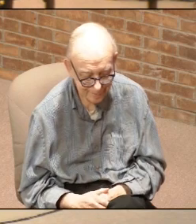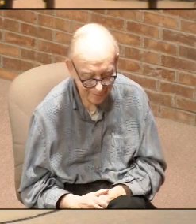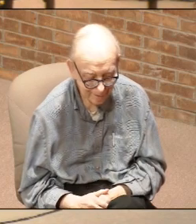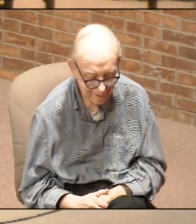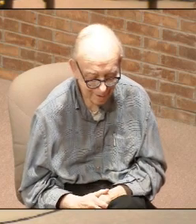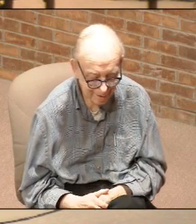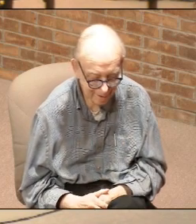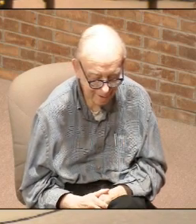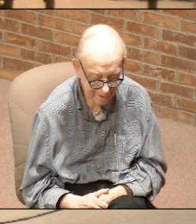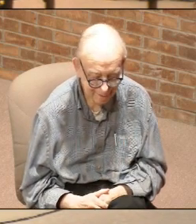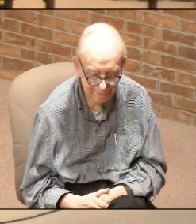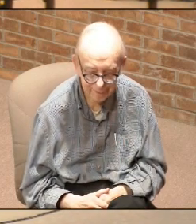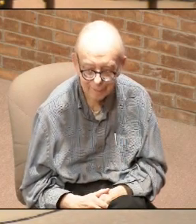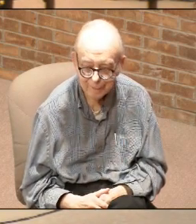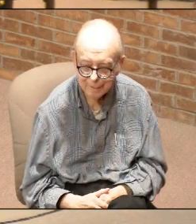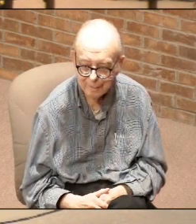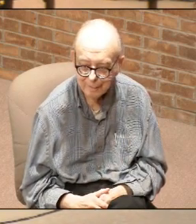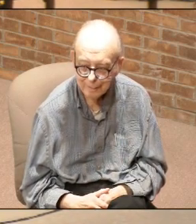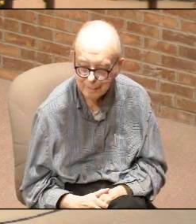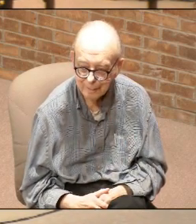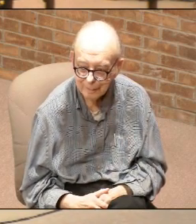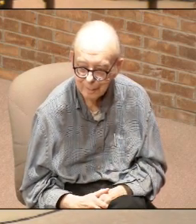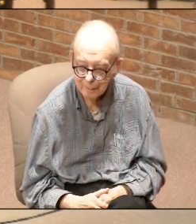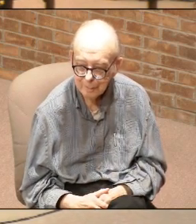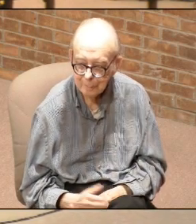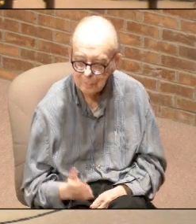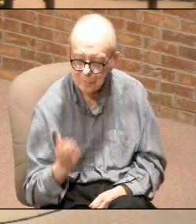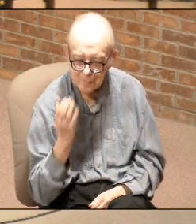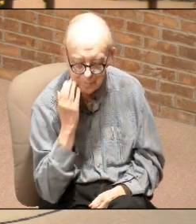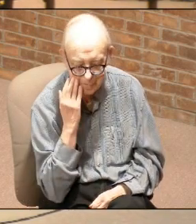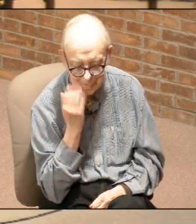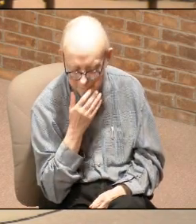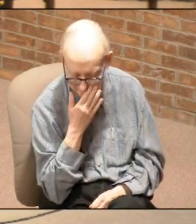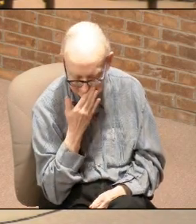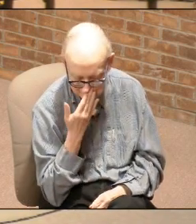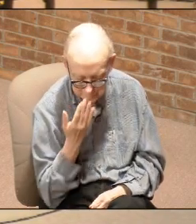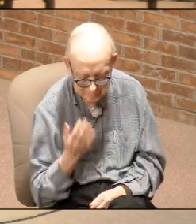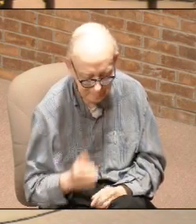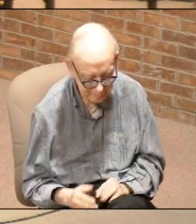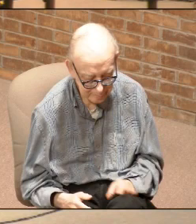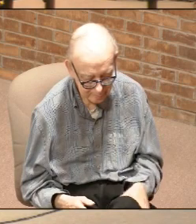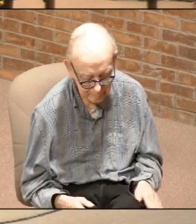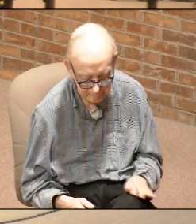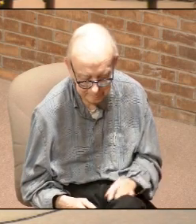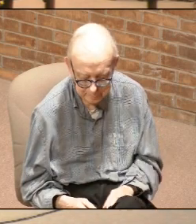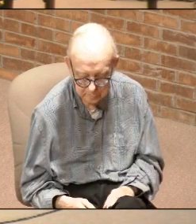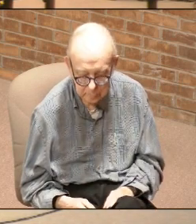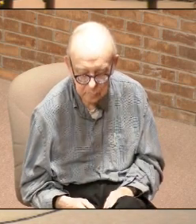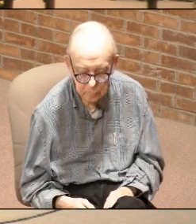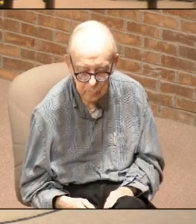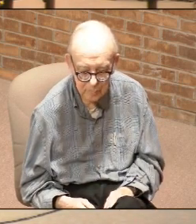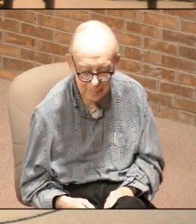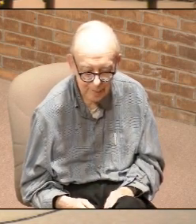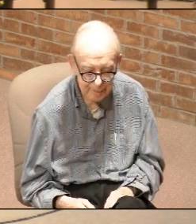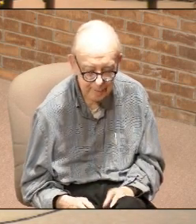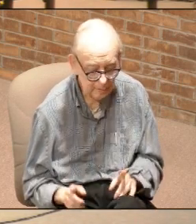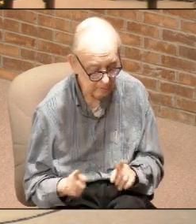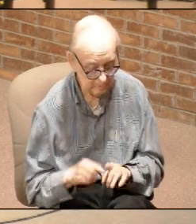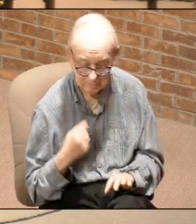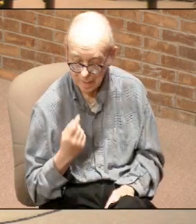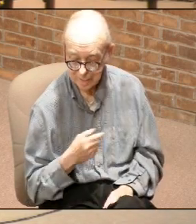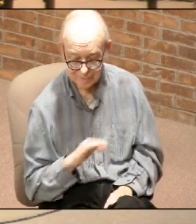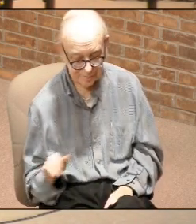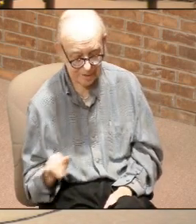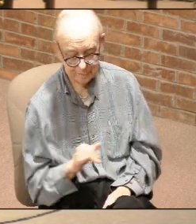they go to the potty you know and it's like us